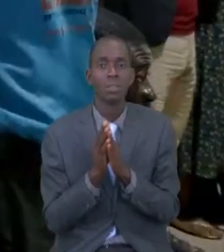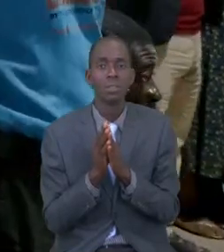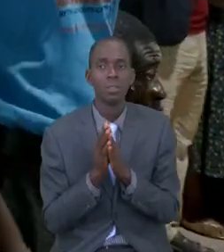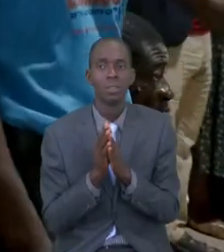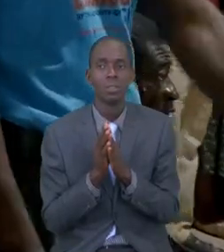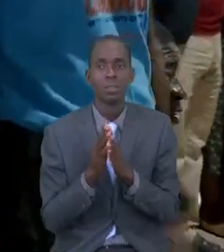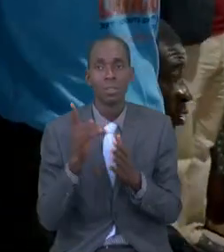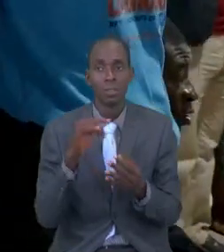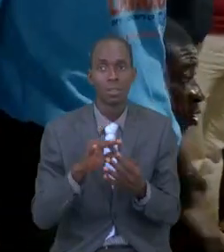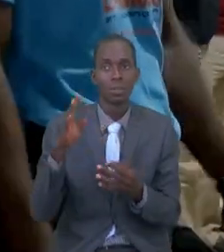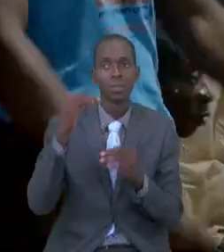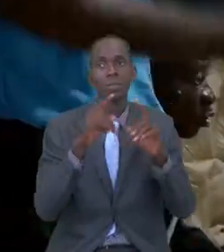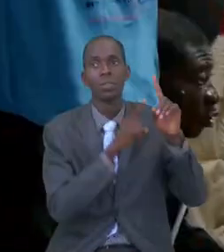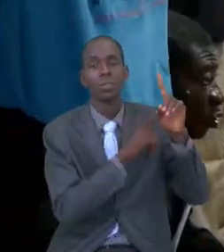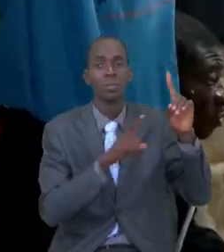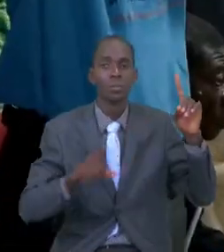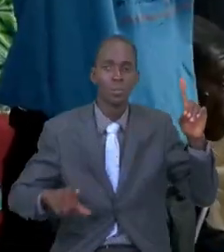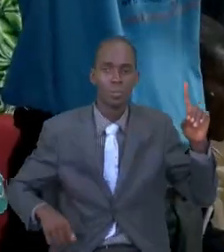The Spirit of the Lord.